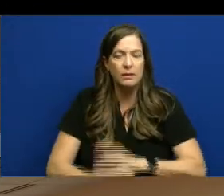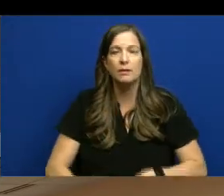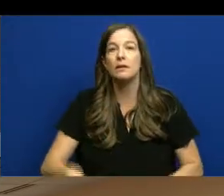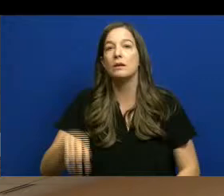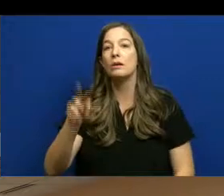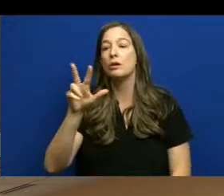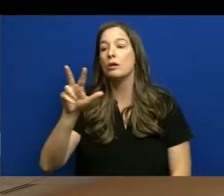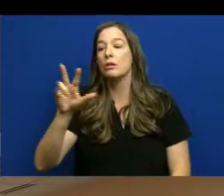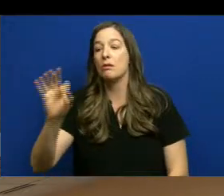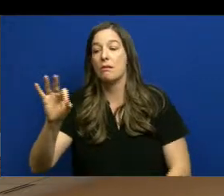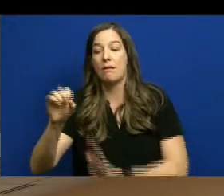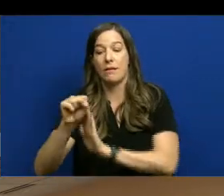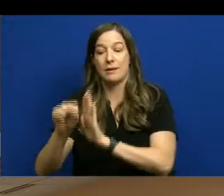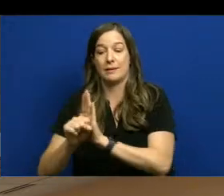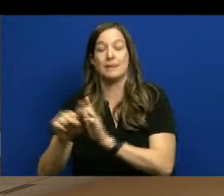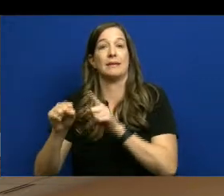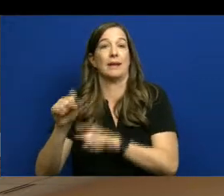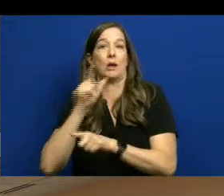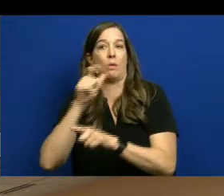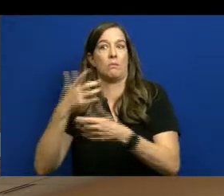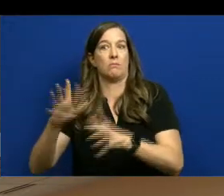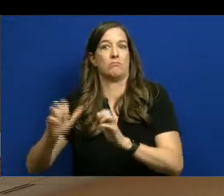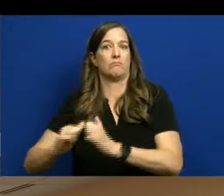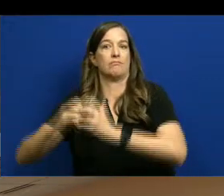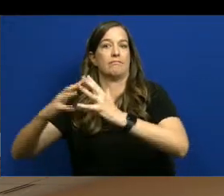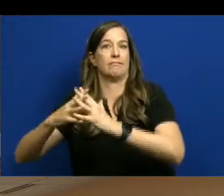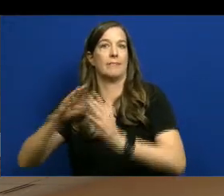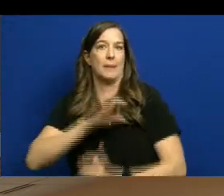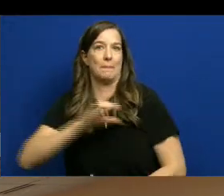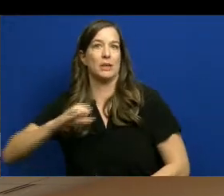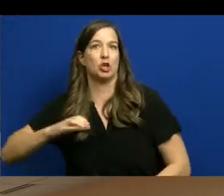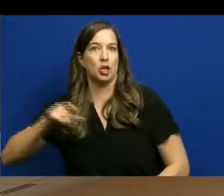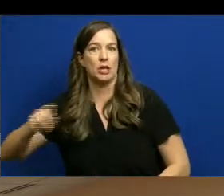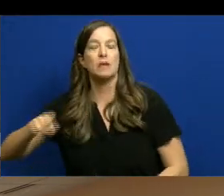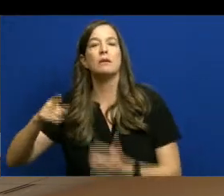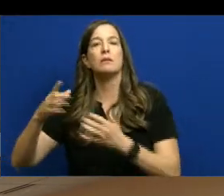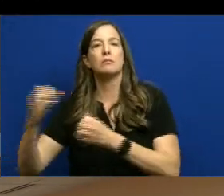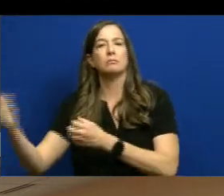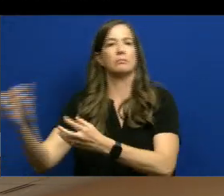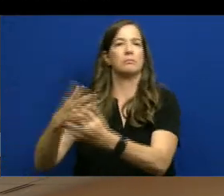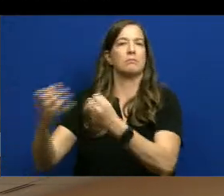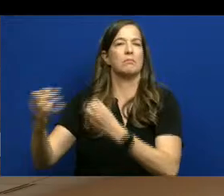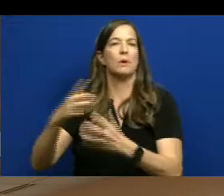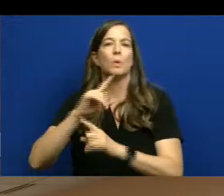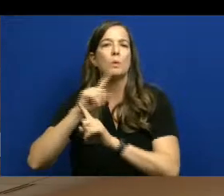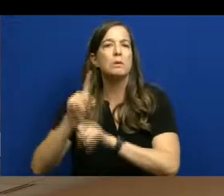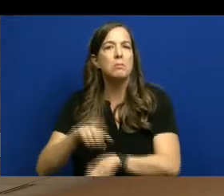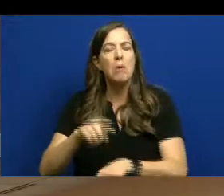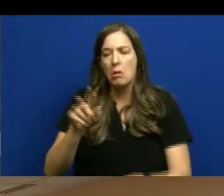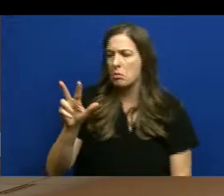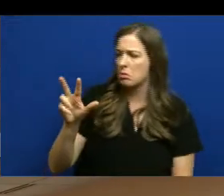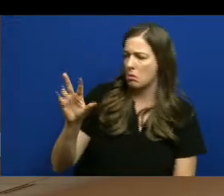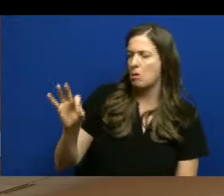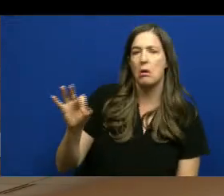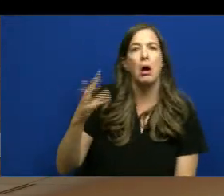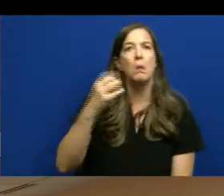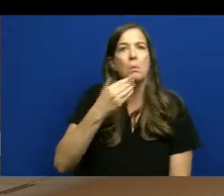commissions responded. There's a pretty good number of commissions within the United